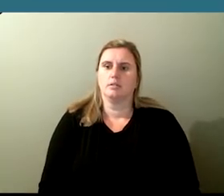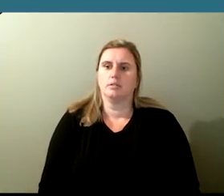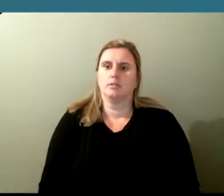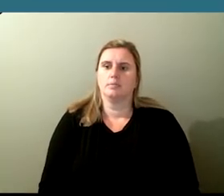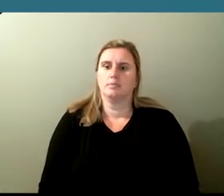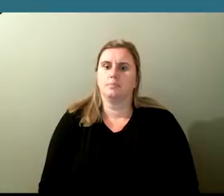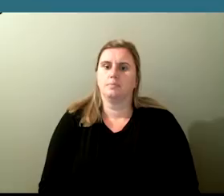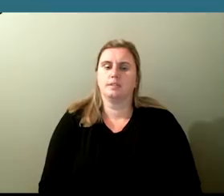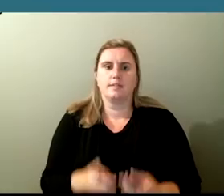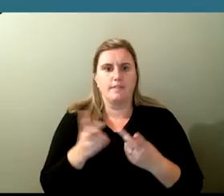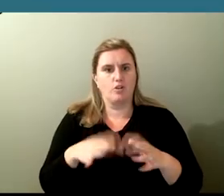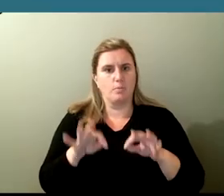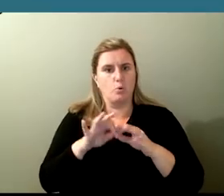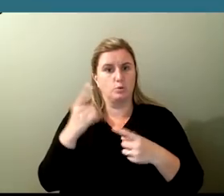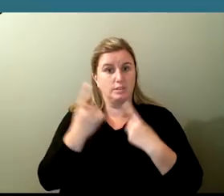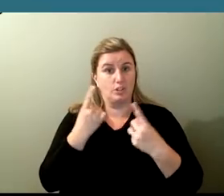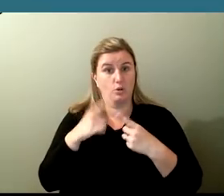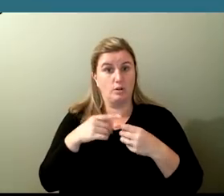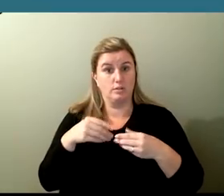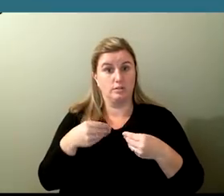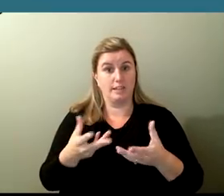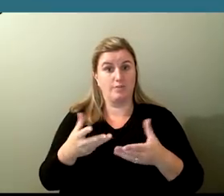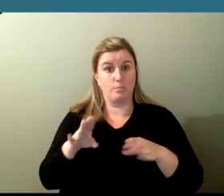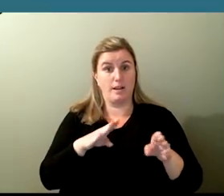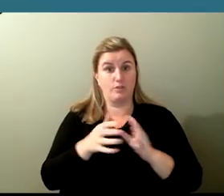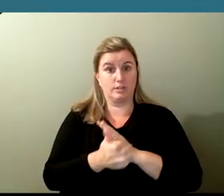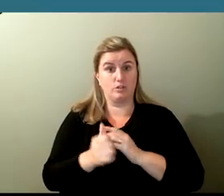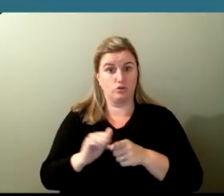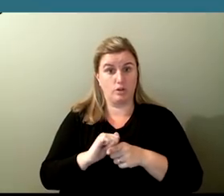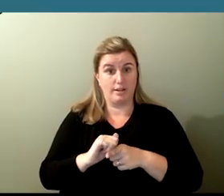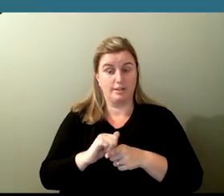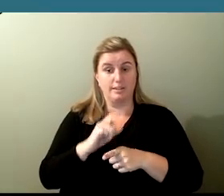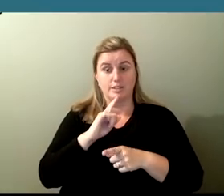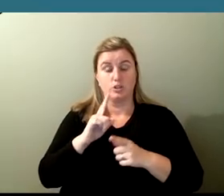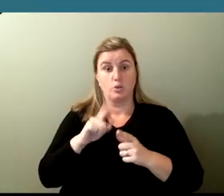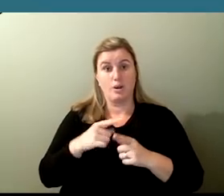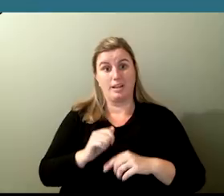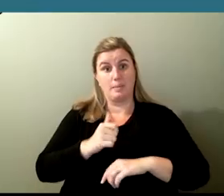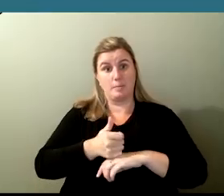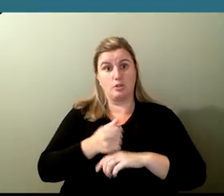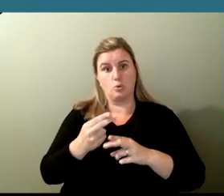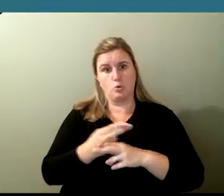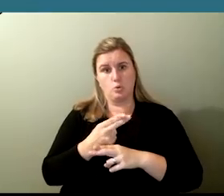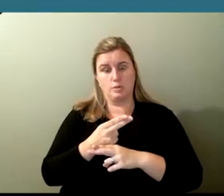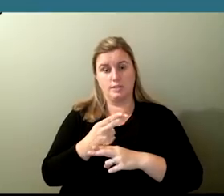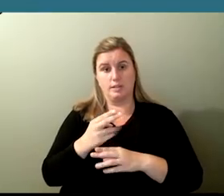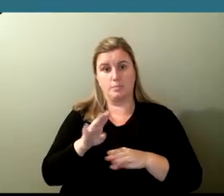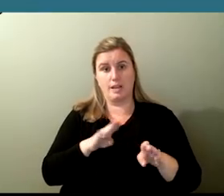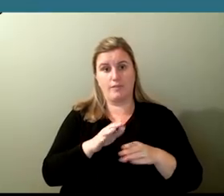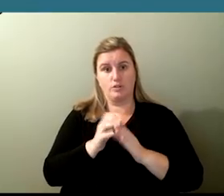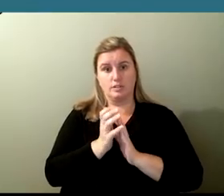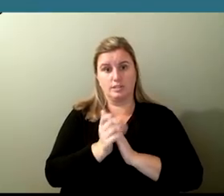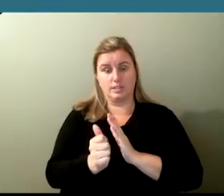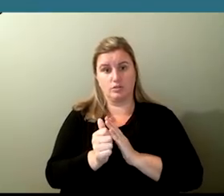very important to consider when delivering behavioral skills training is that, or when implementing or using behavioral skills training as a training